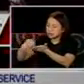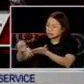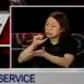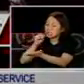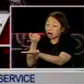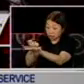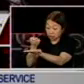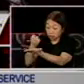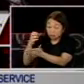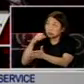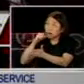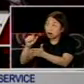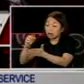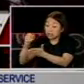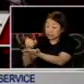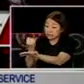income.